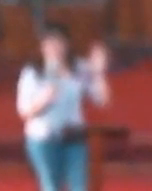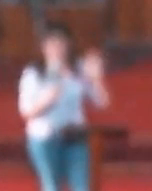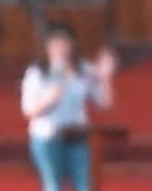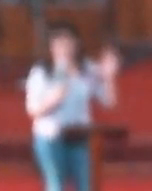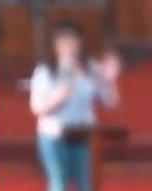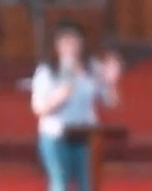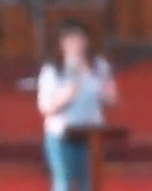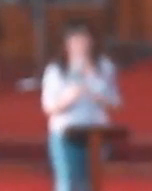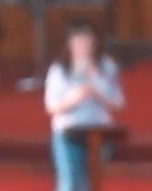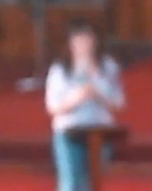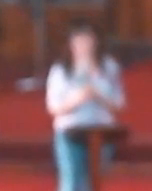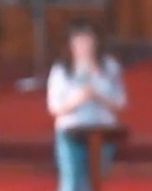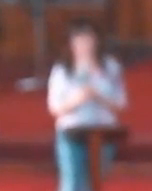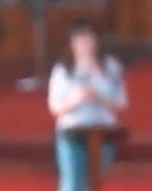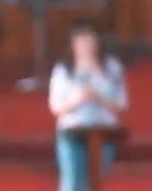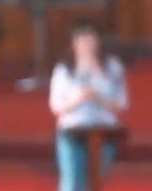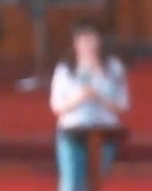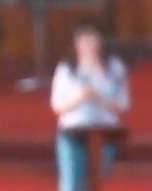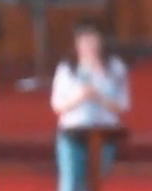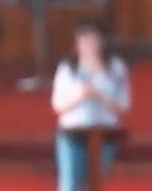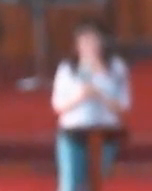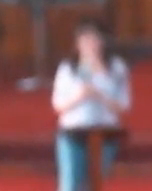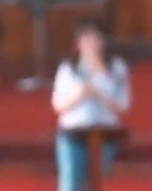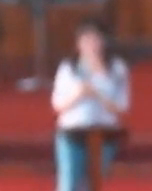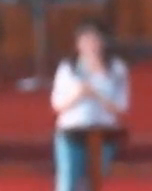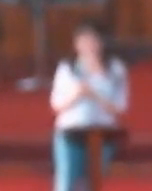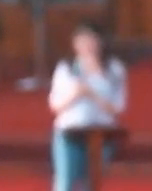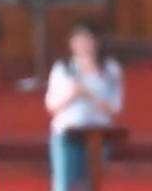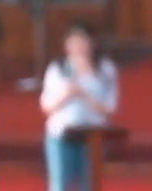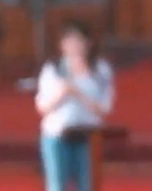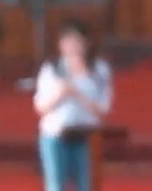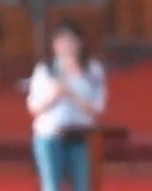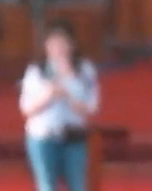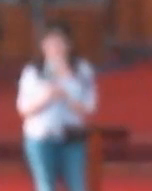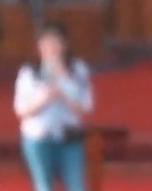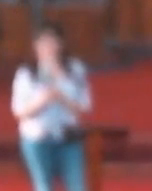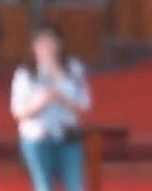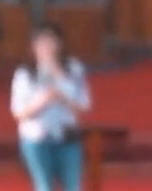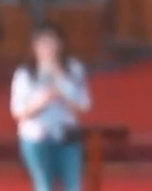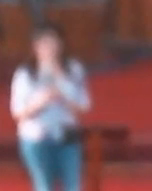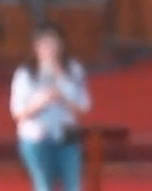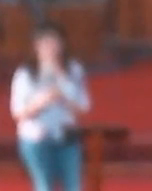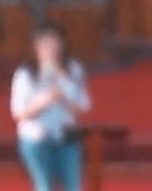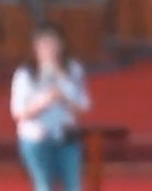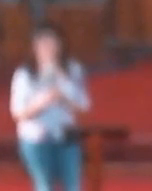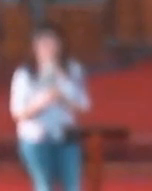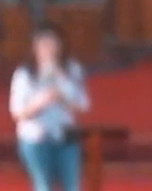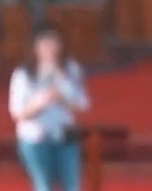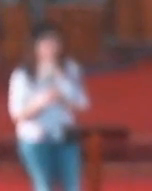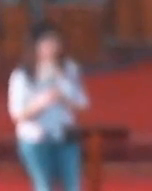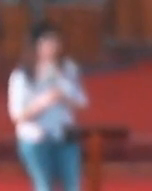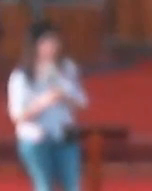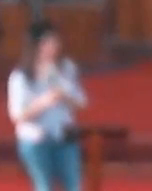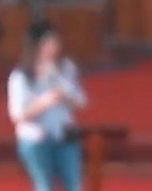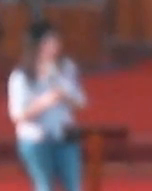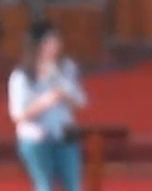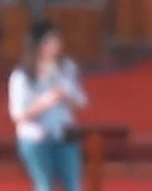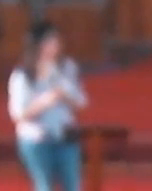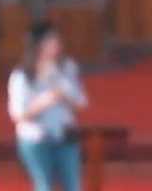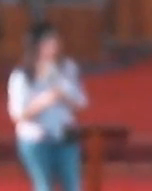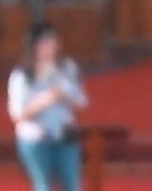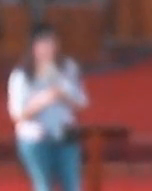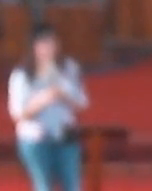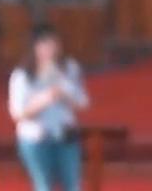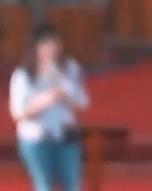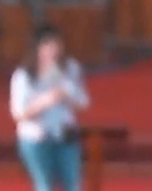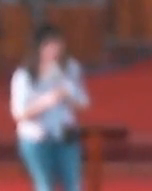evil, a lot of bad things. Las palabras son poderosas. The words are powerful. Y es de eso lo que vamos a hablar